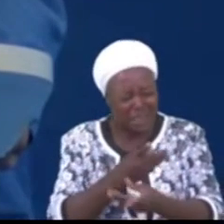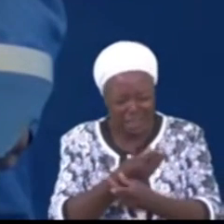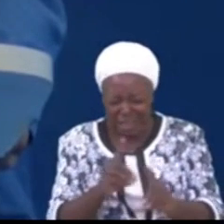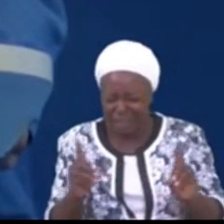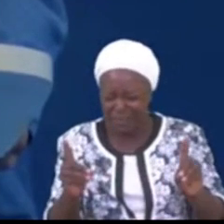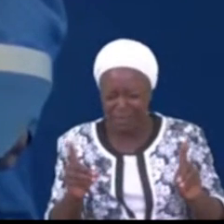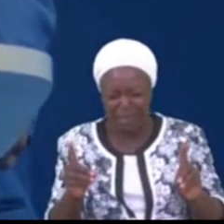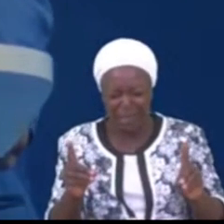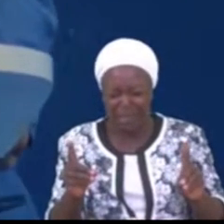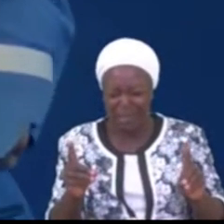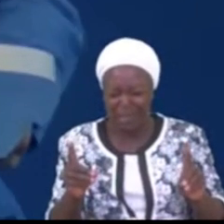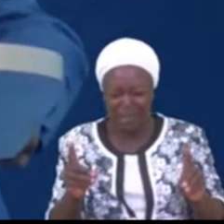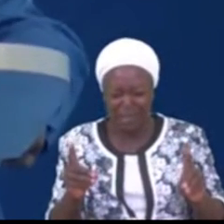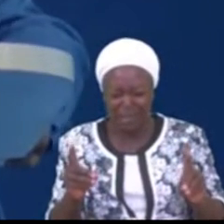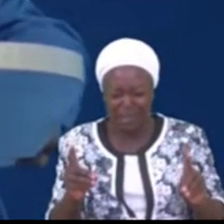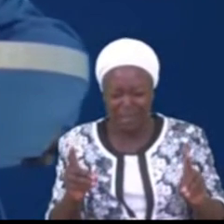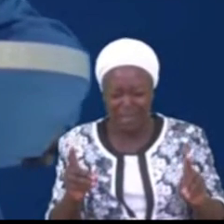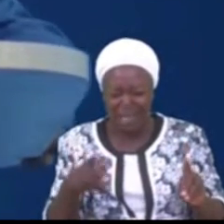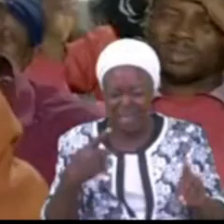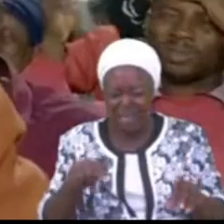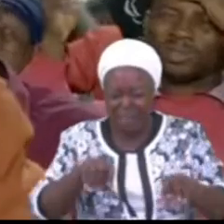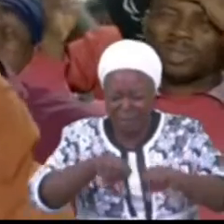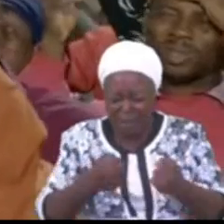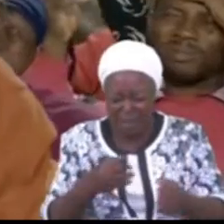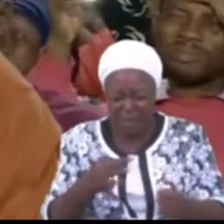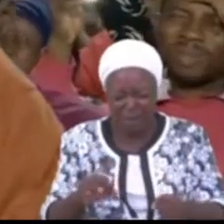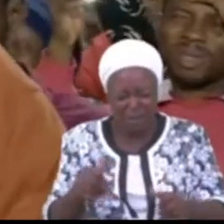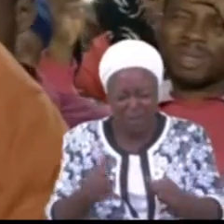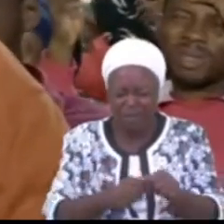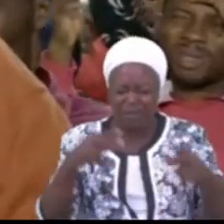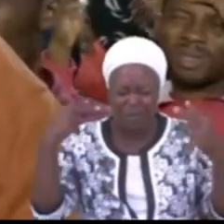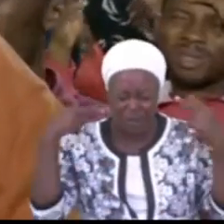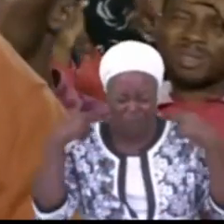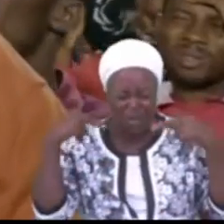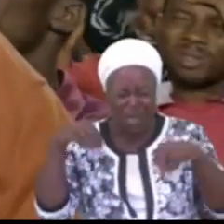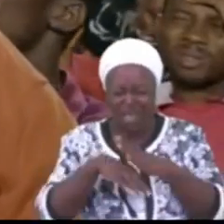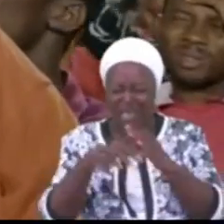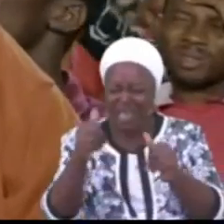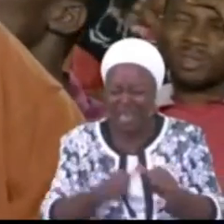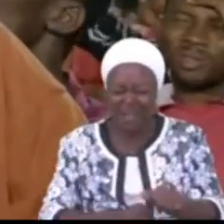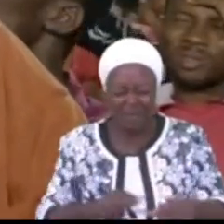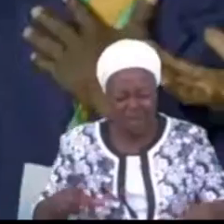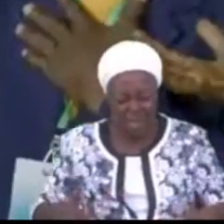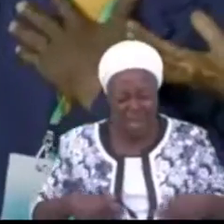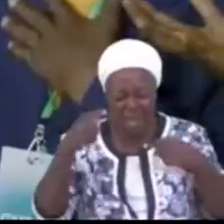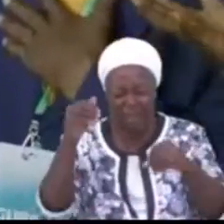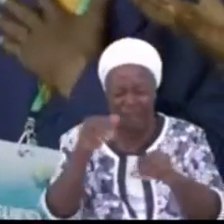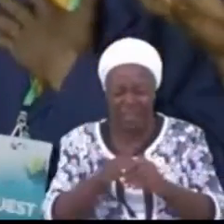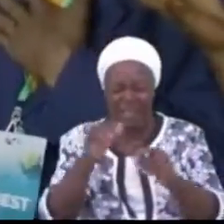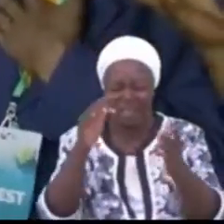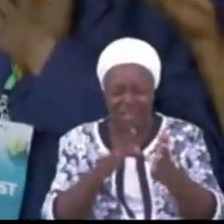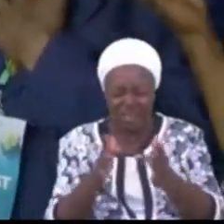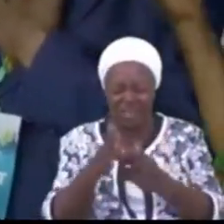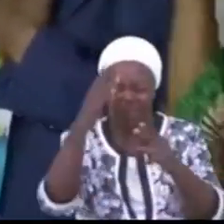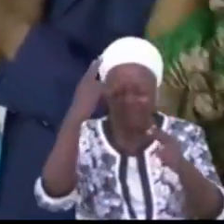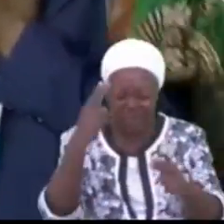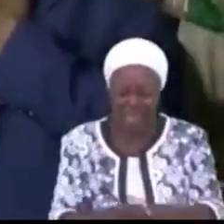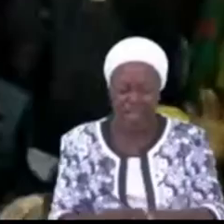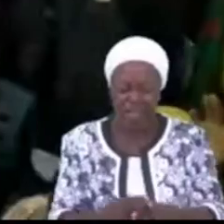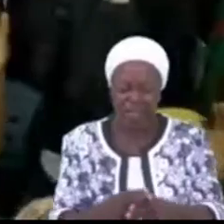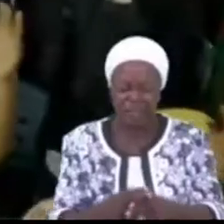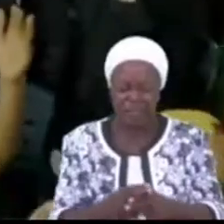Deliverance. The breaking of every yoke. In every life, in Jesus'